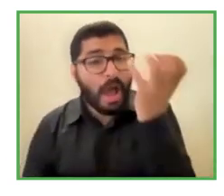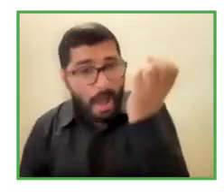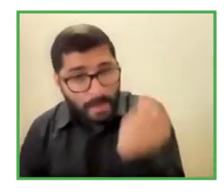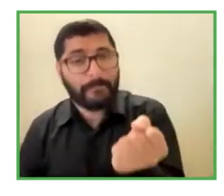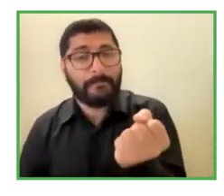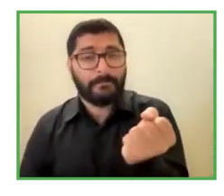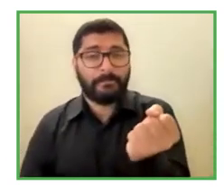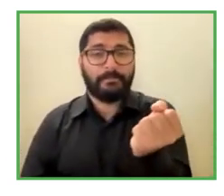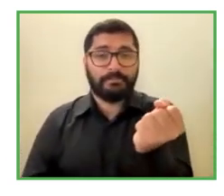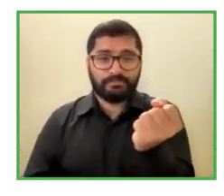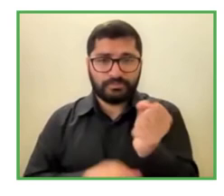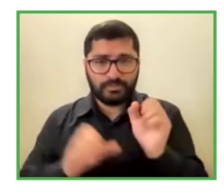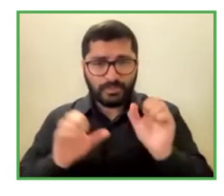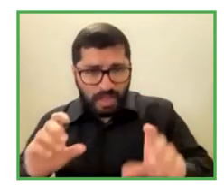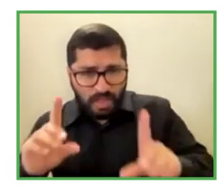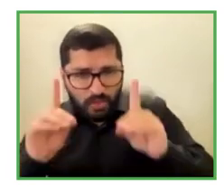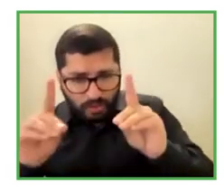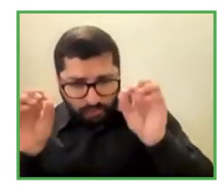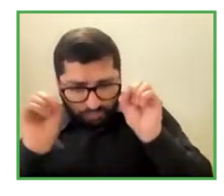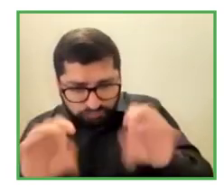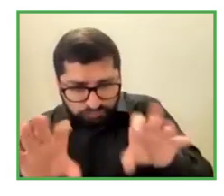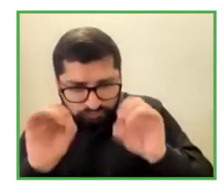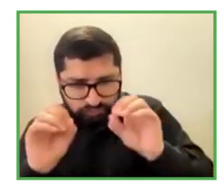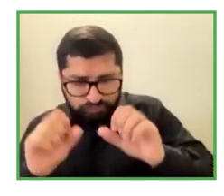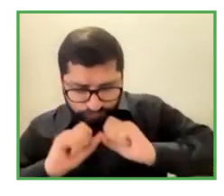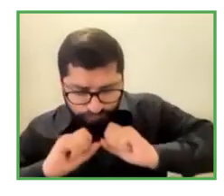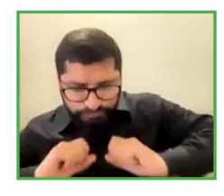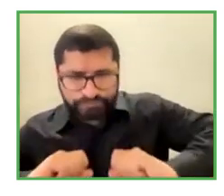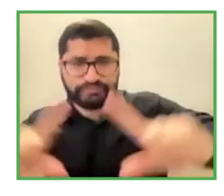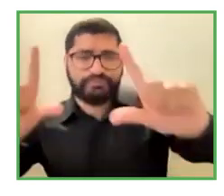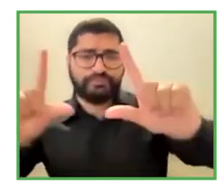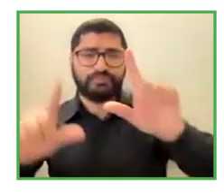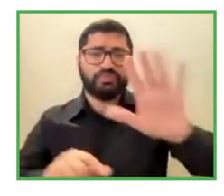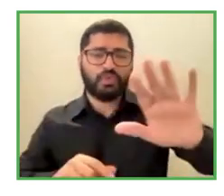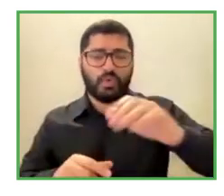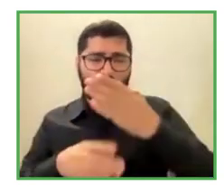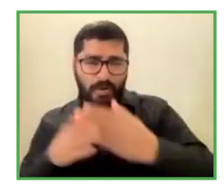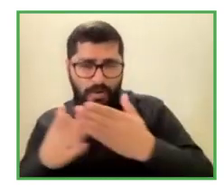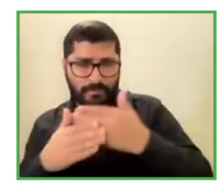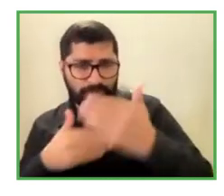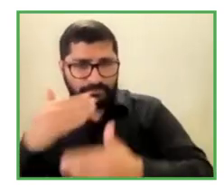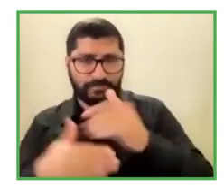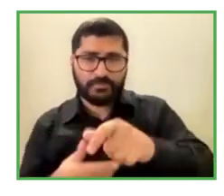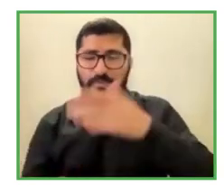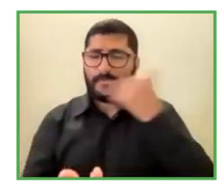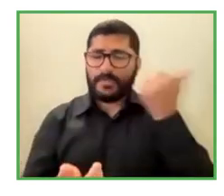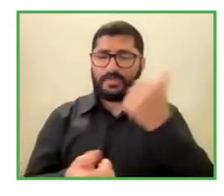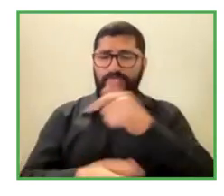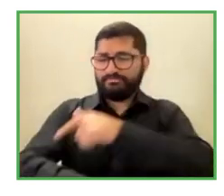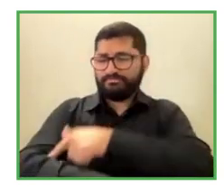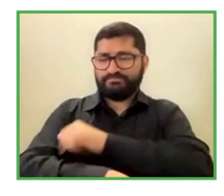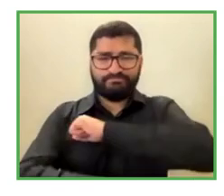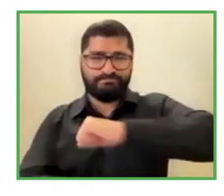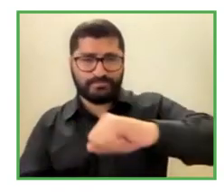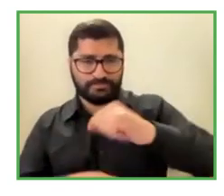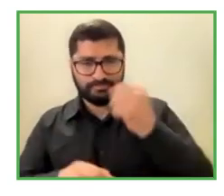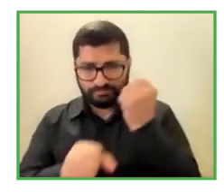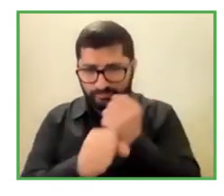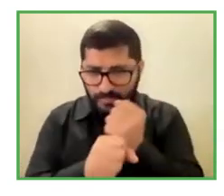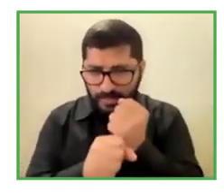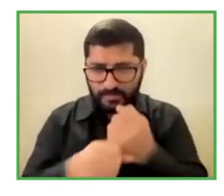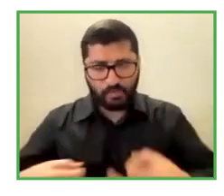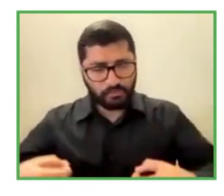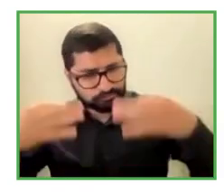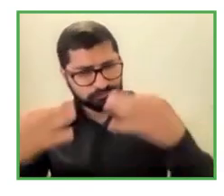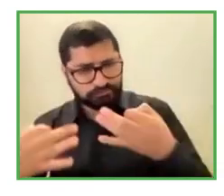which reinforce their learning and improve at their own pace and managing to establish or to gain the confidence